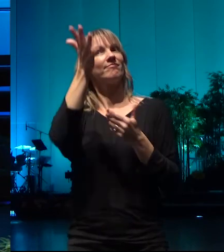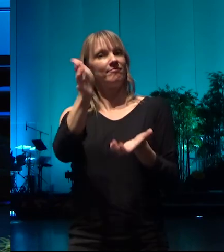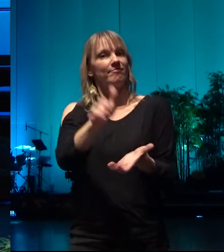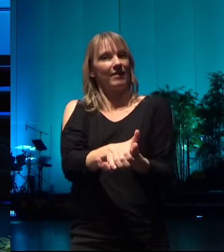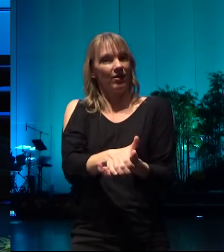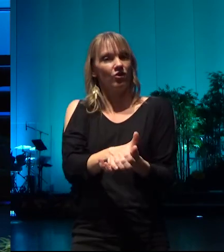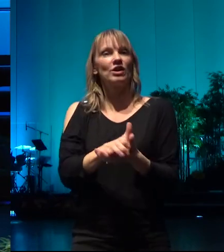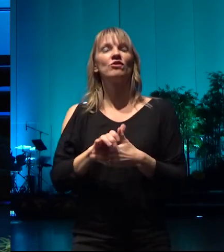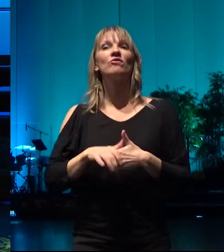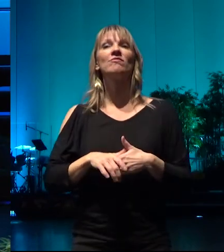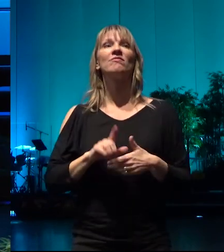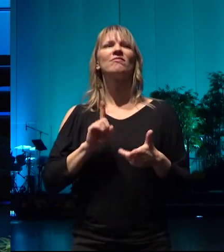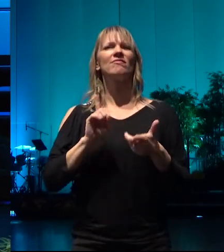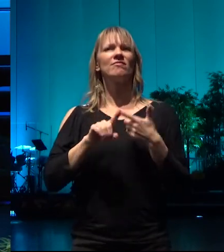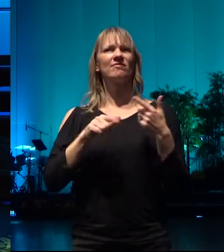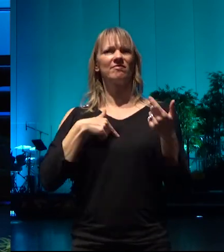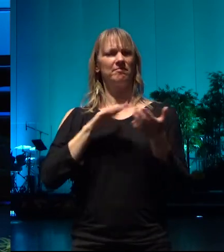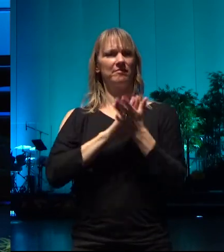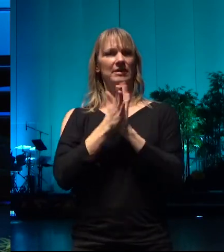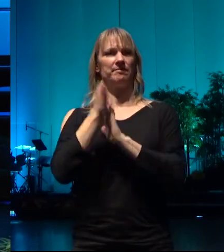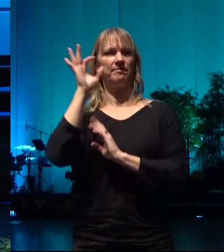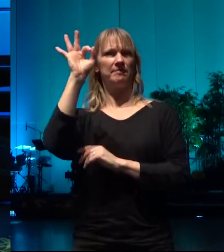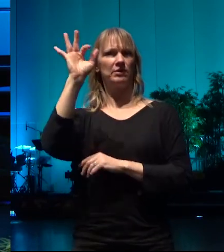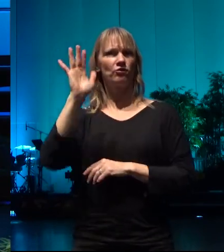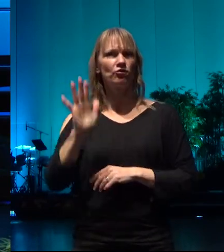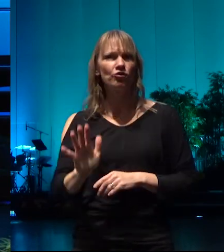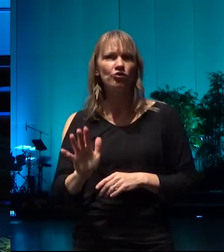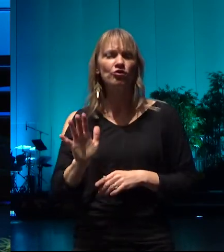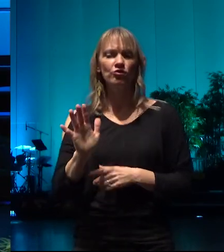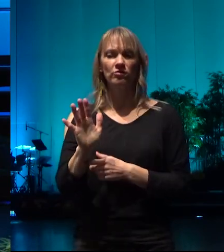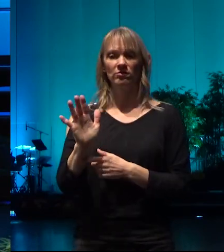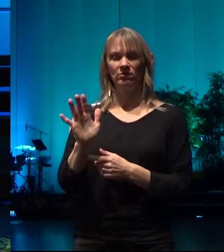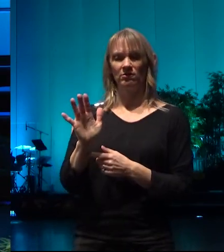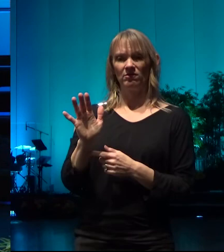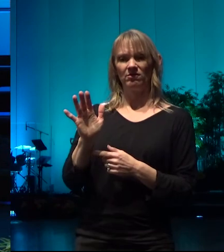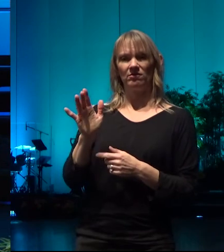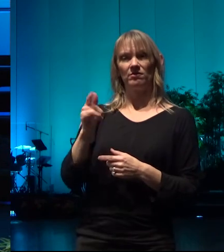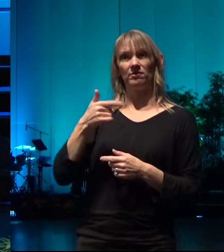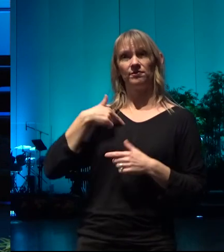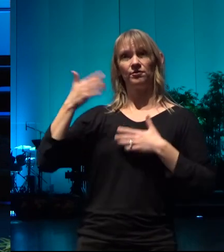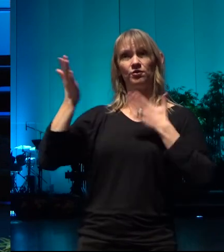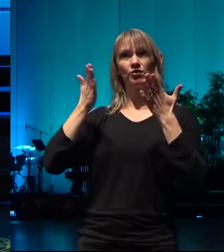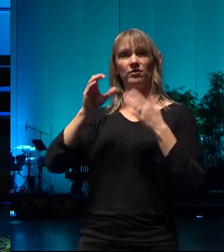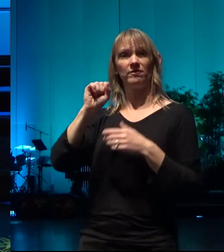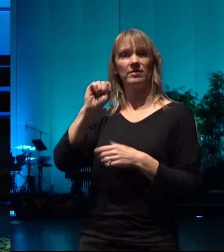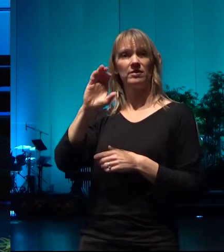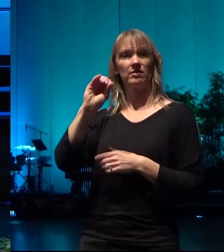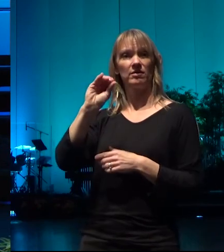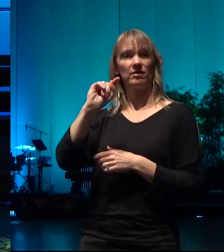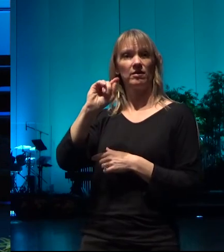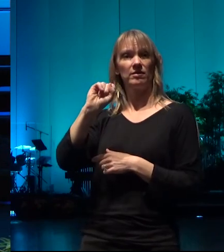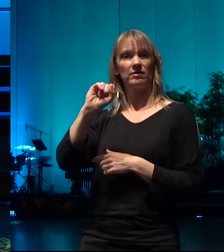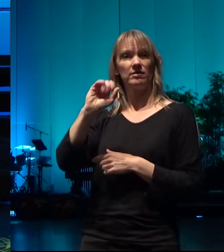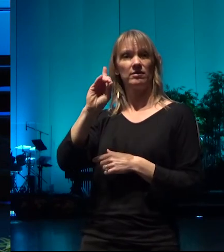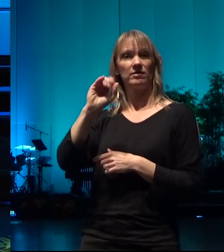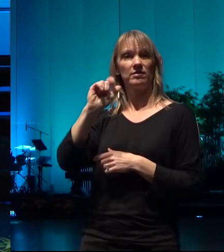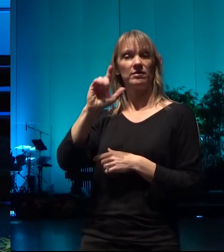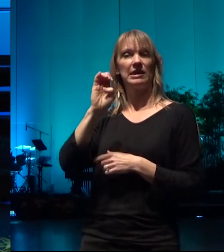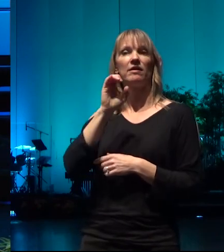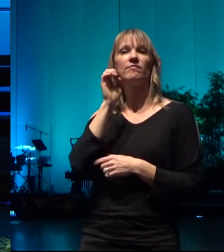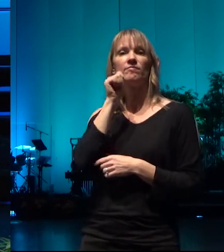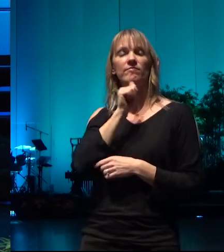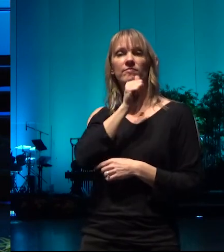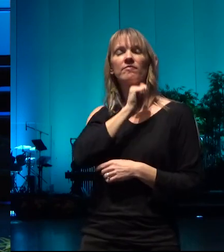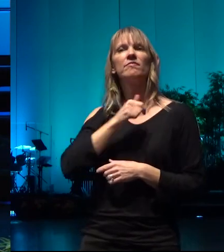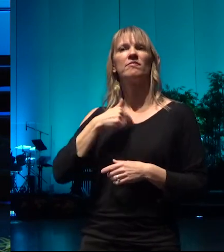marriage relationship, and then as I became a minister in the ministry that I got to serve in Scottsdale, I